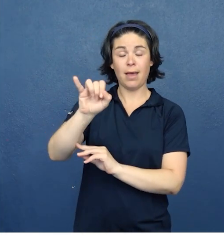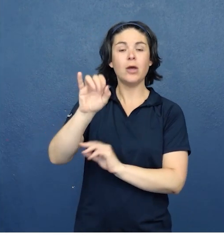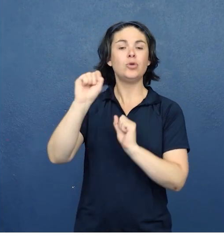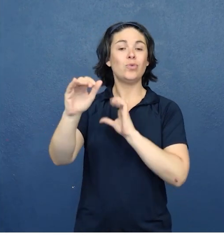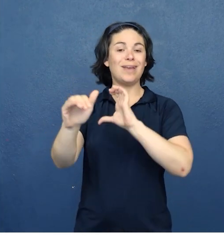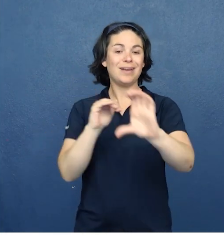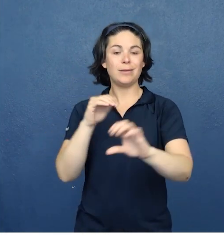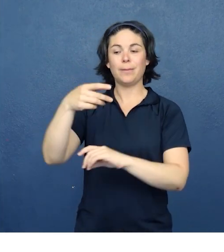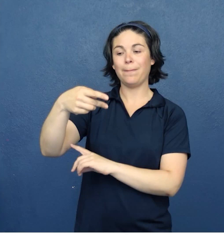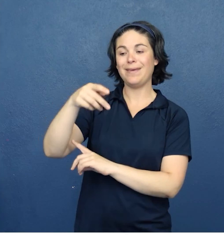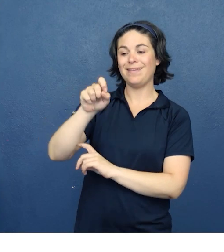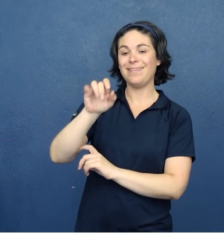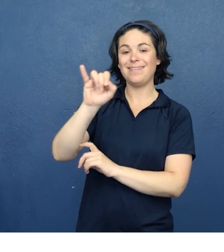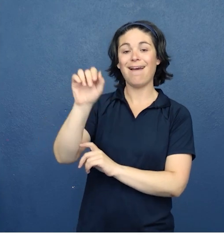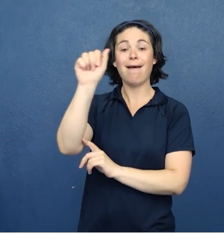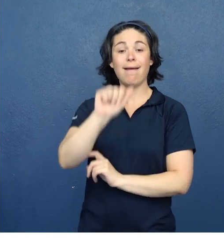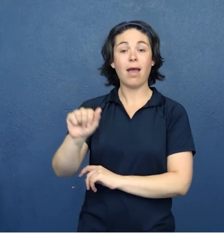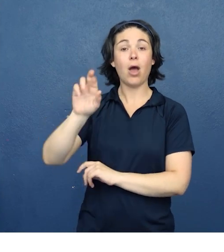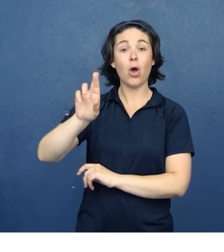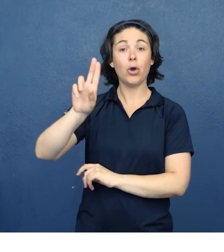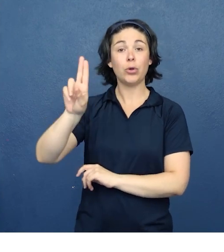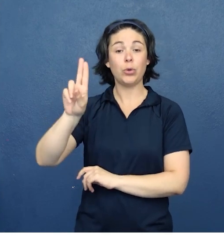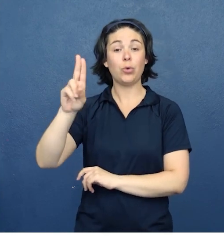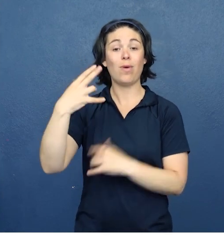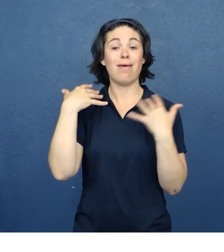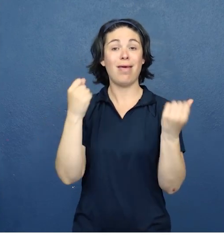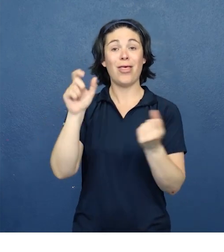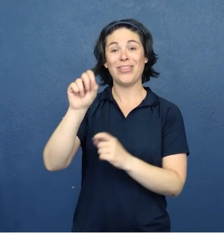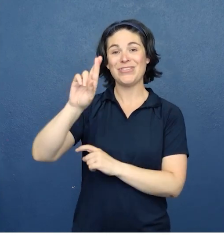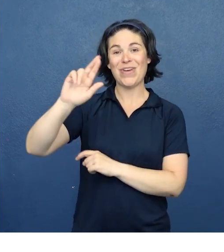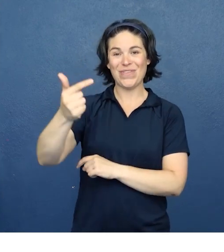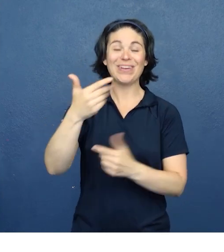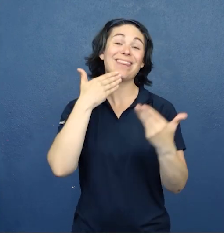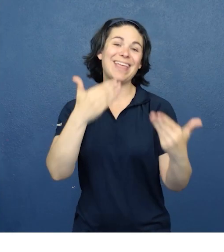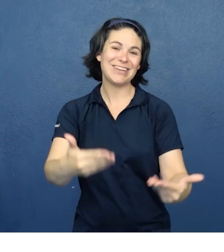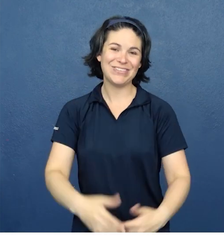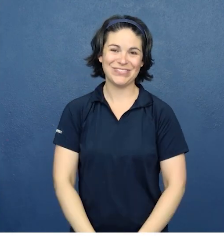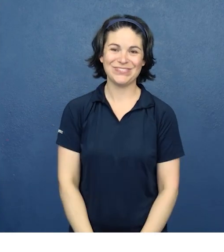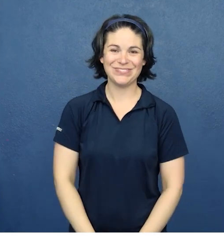please email us at pei@ruhealth.org. Thank you.